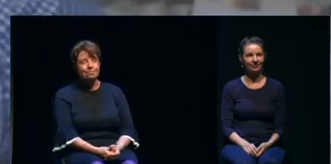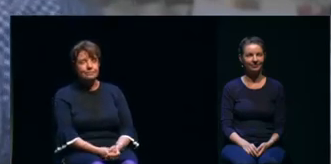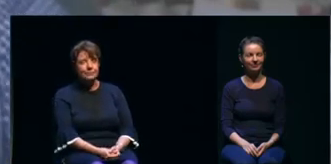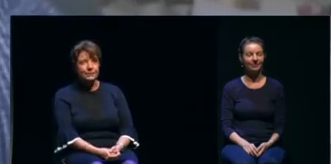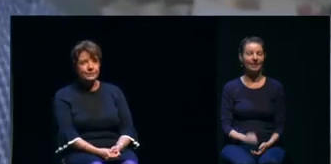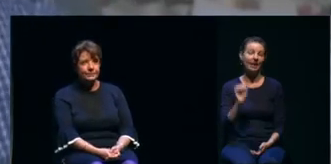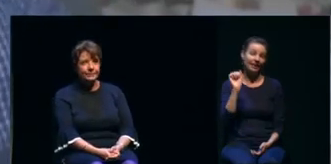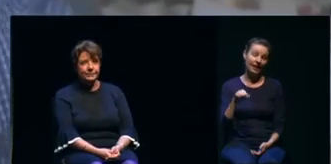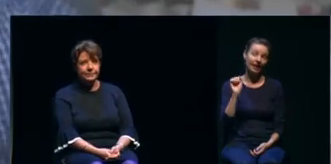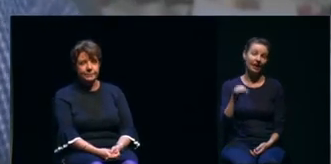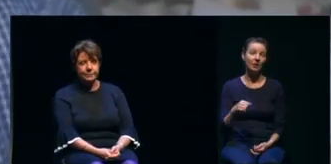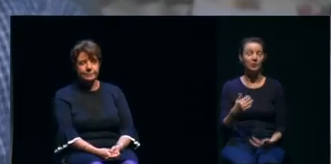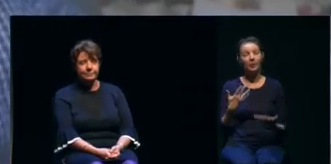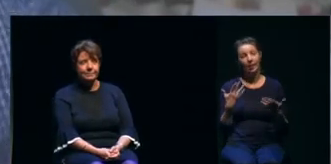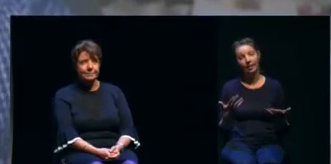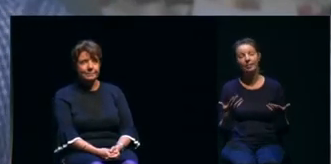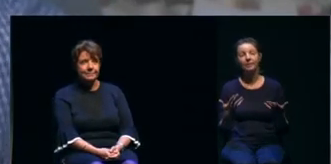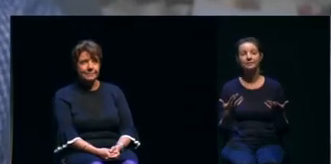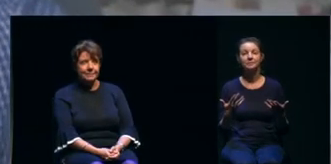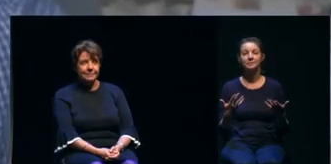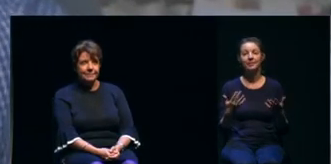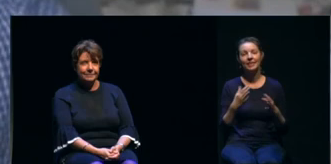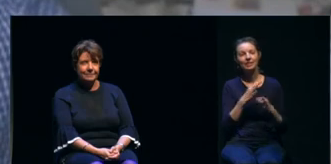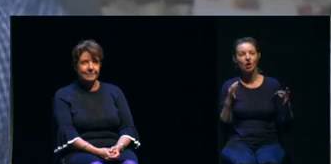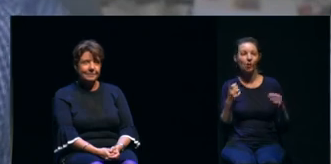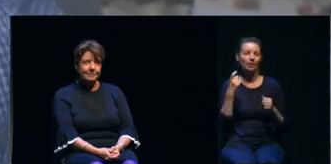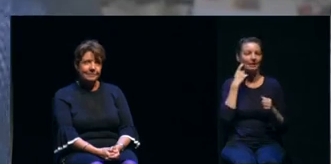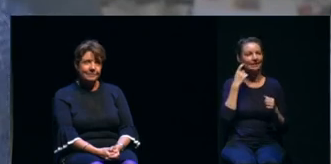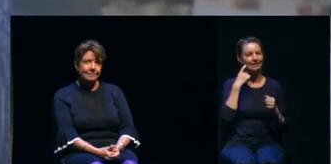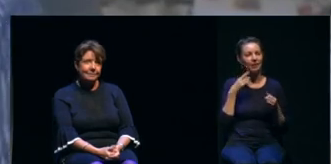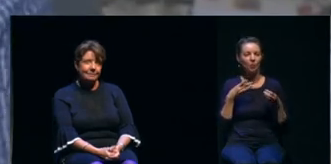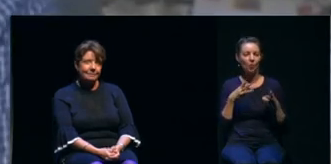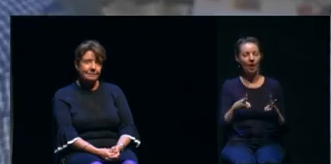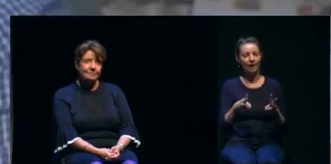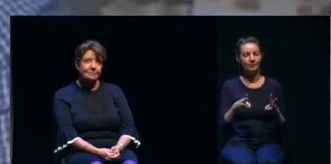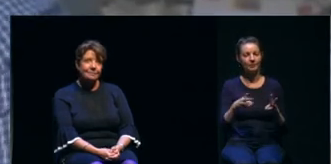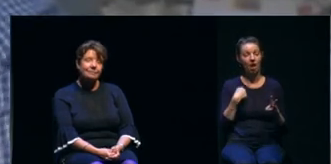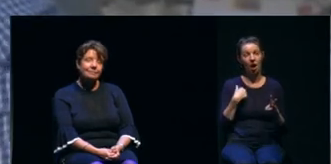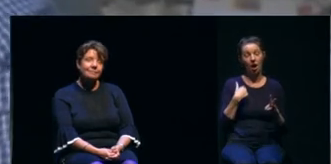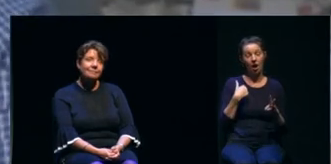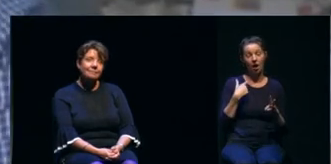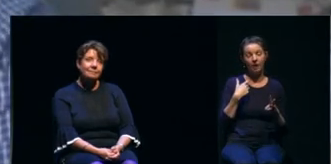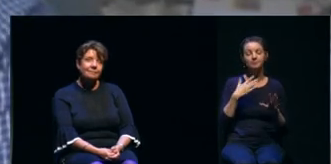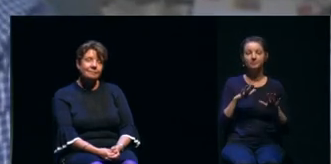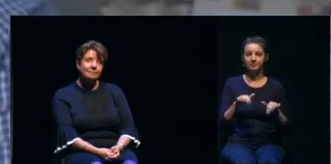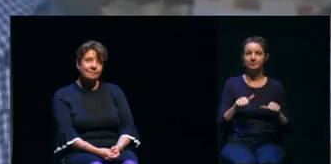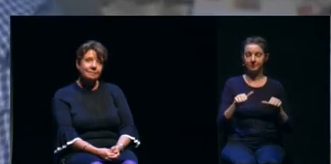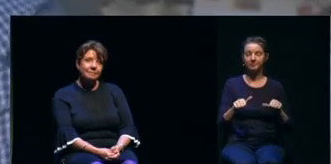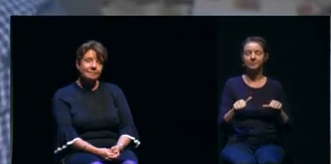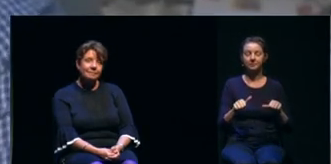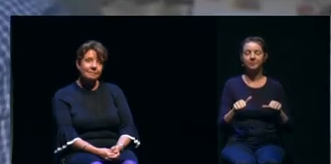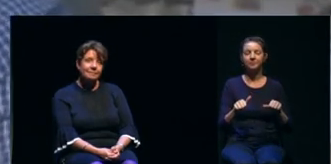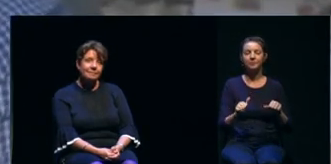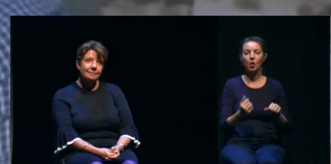Yeah, I mean, it's one of those things. There's no easy way. I found this out that, like, okay, the one of